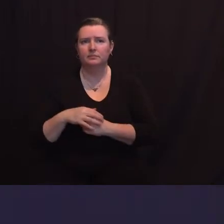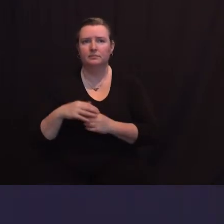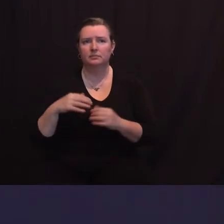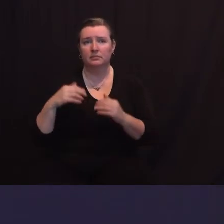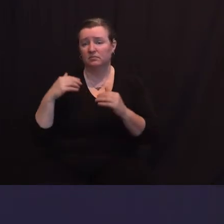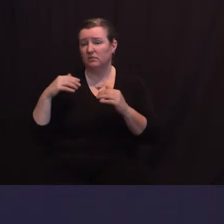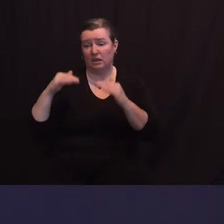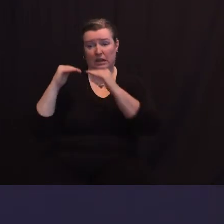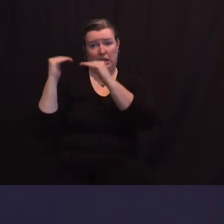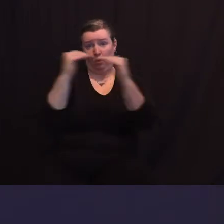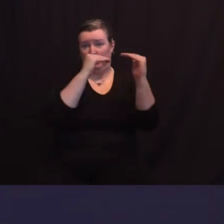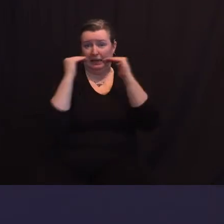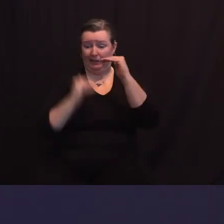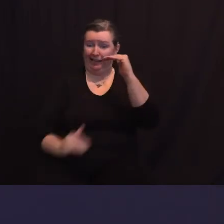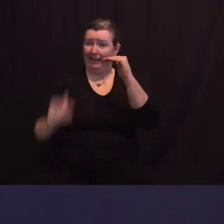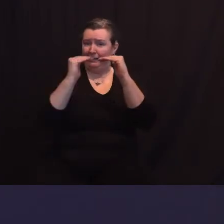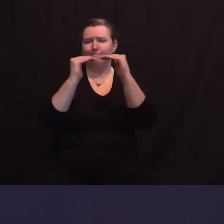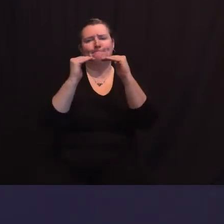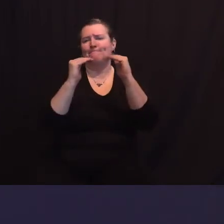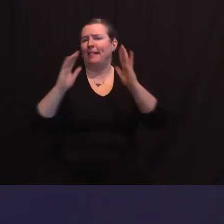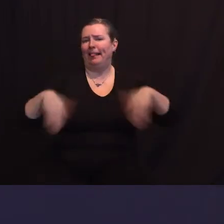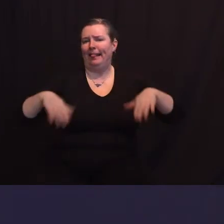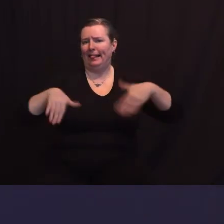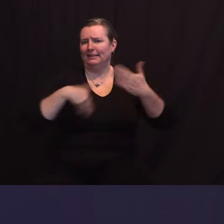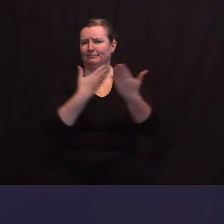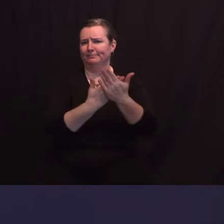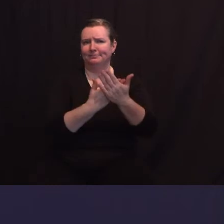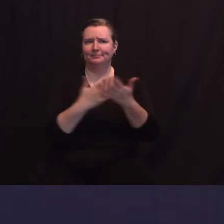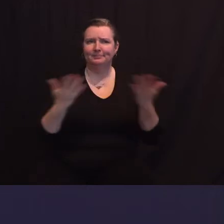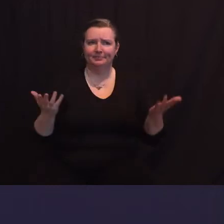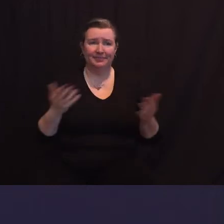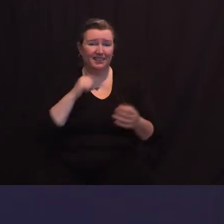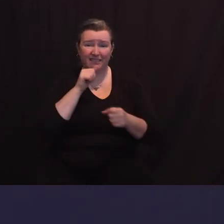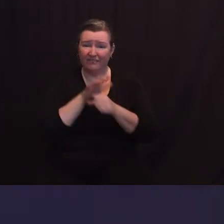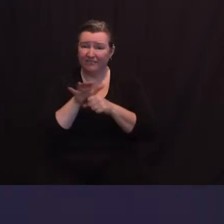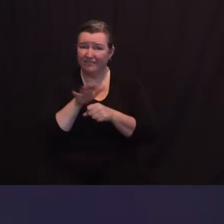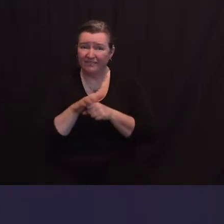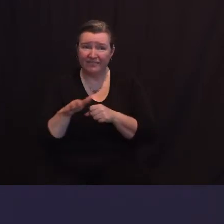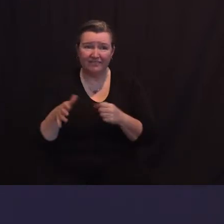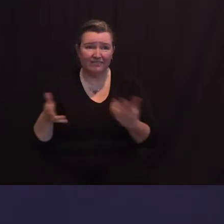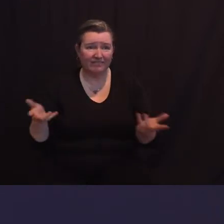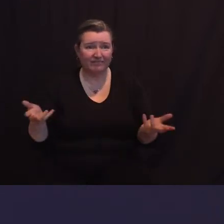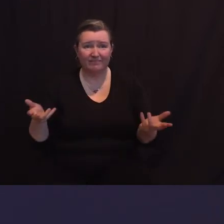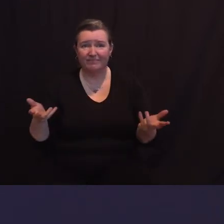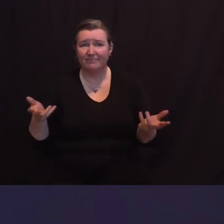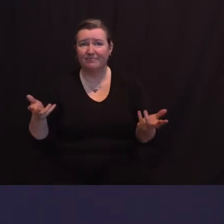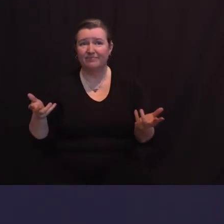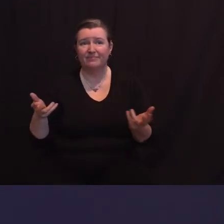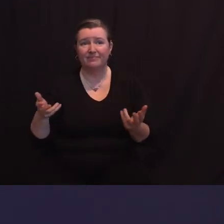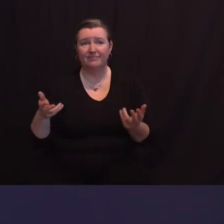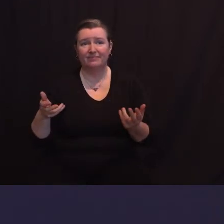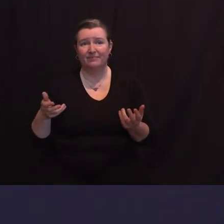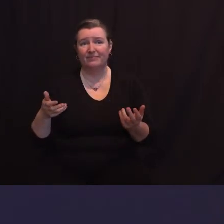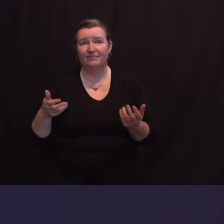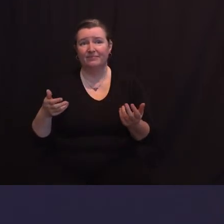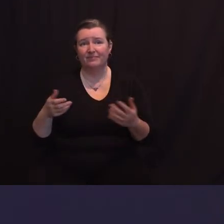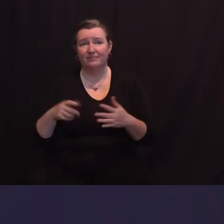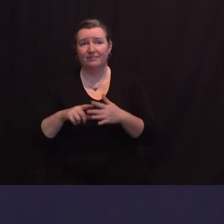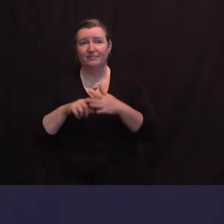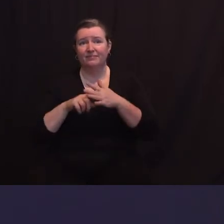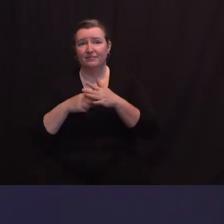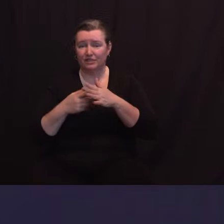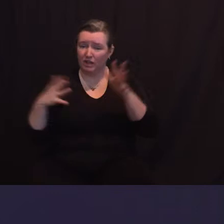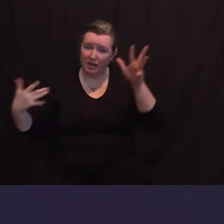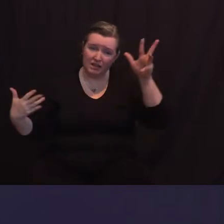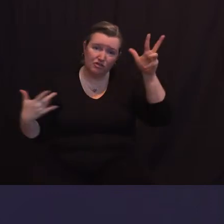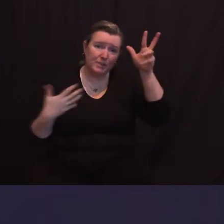as a general matter, don't have enough supply. That's beginning to correct itself. And we're proud of the record we've got so far